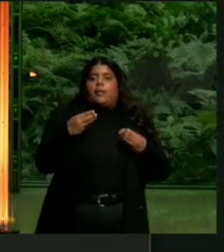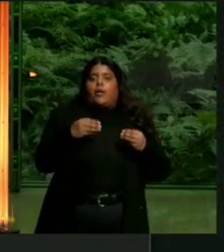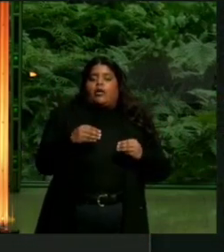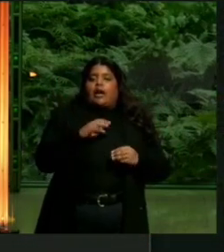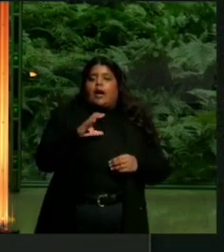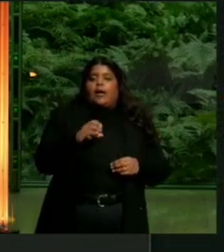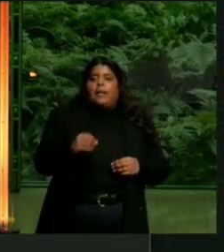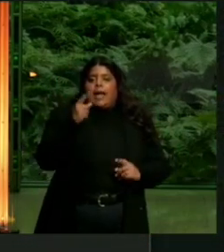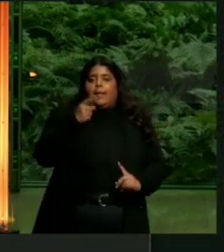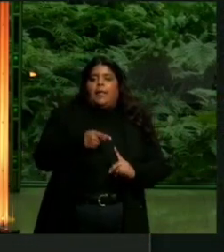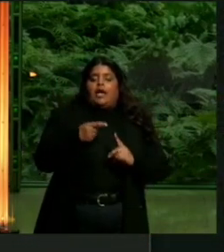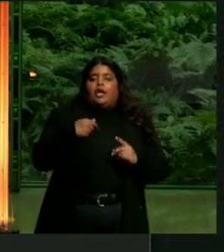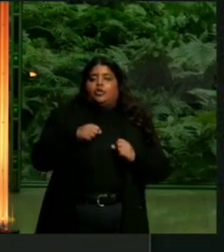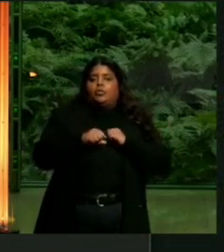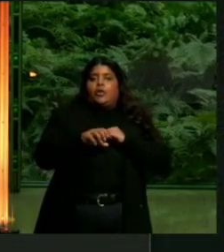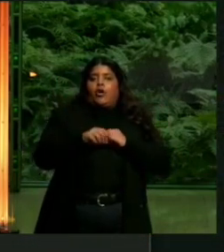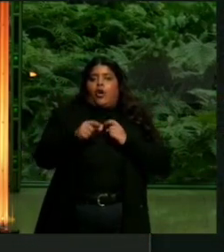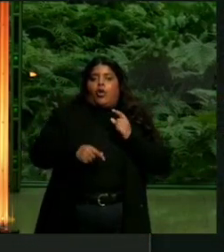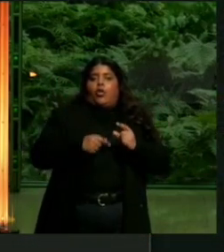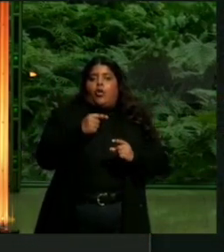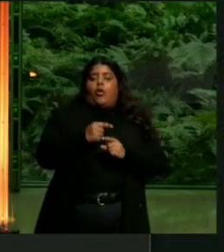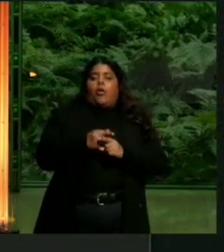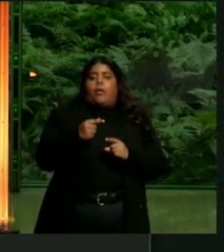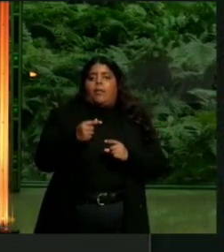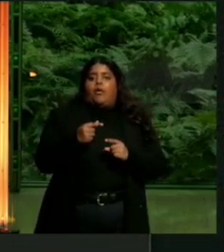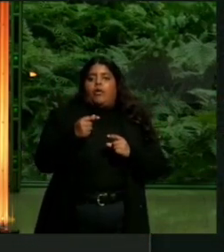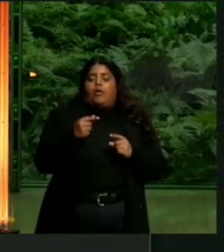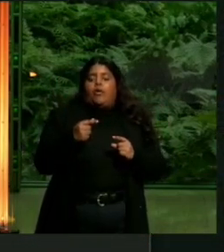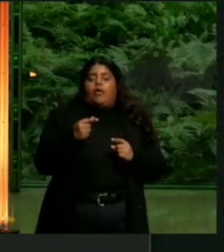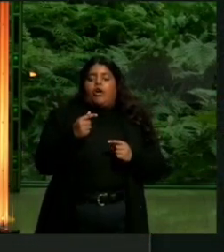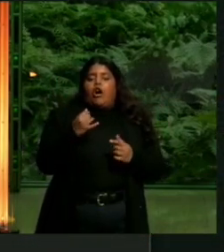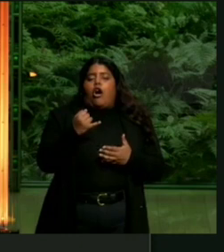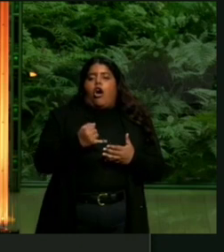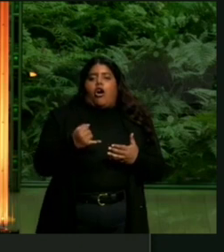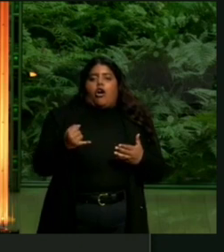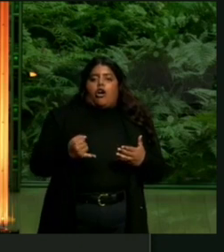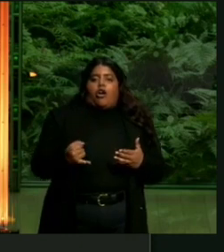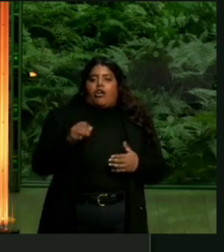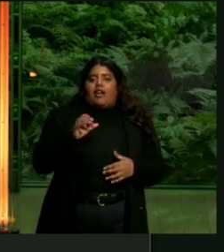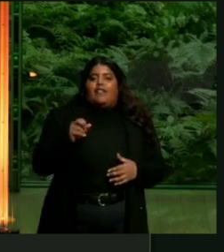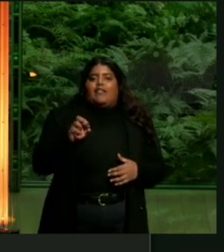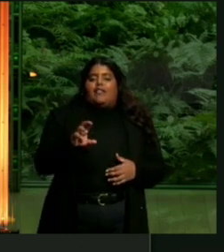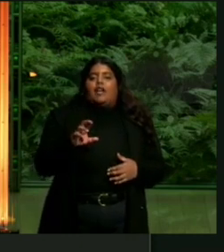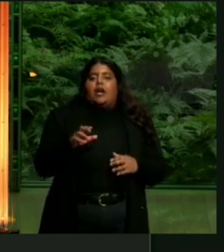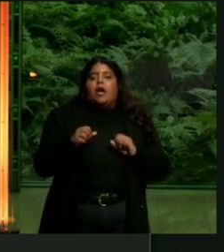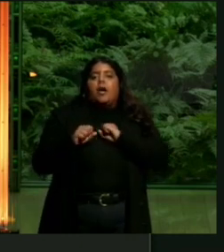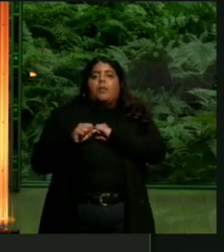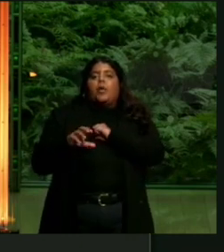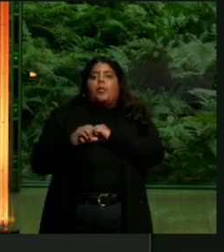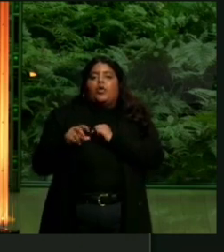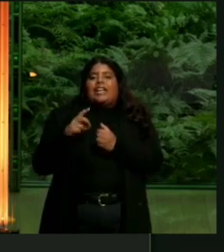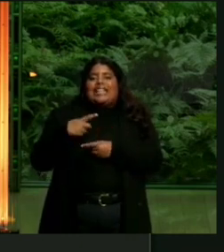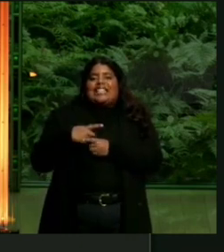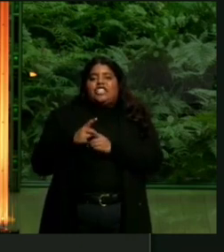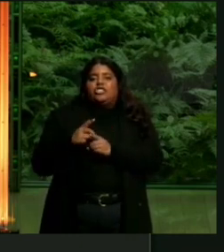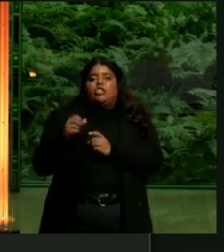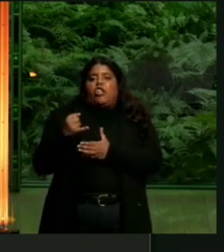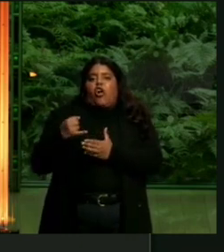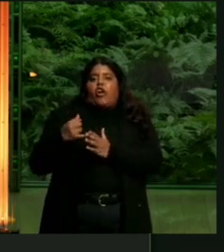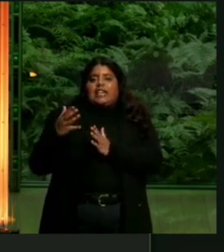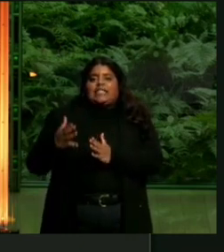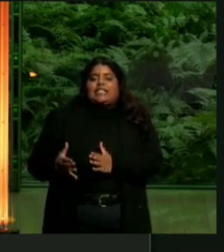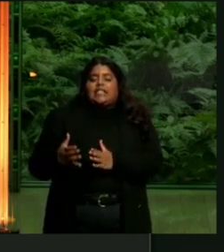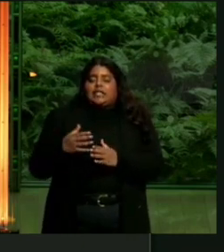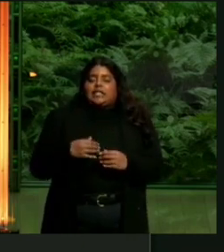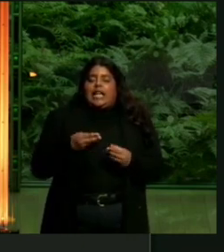to promote a global virtual art fair featuring emerging digital artists, and a bunch of other stuff I included in here to give it some